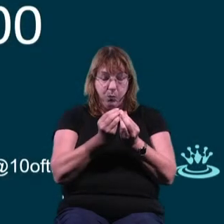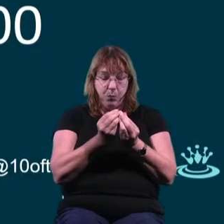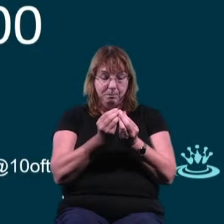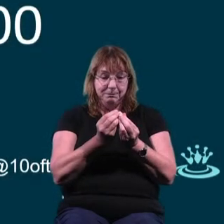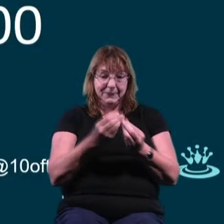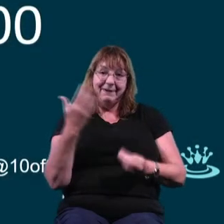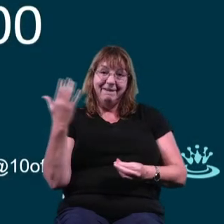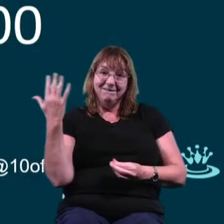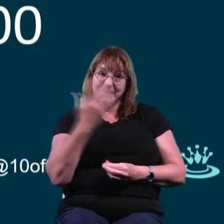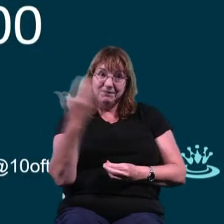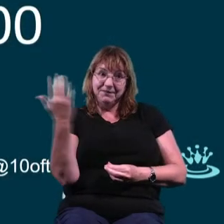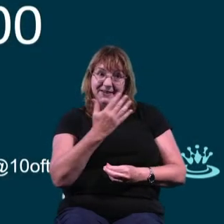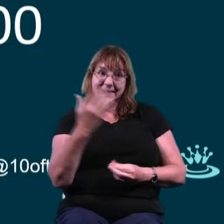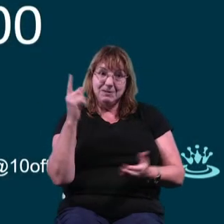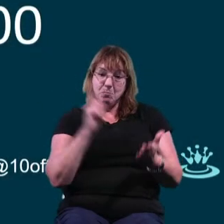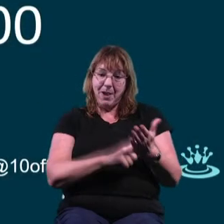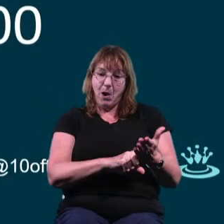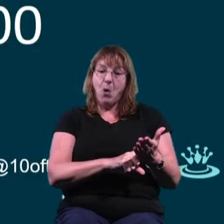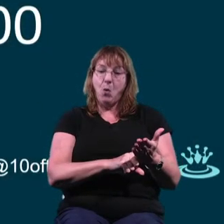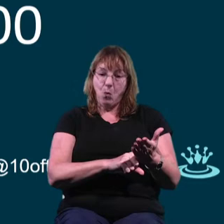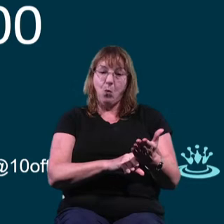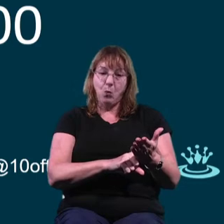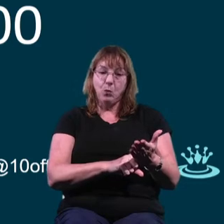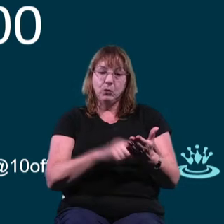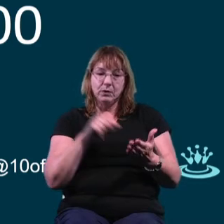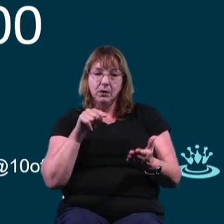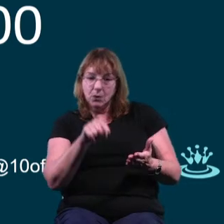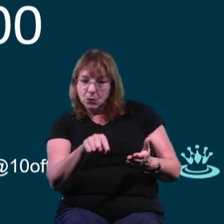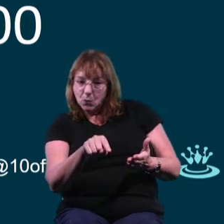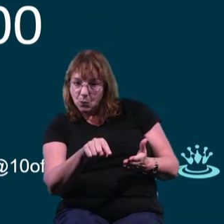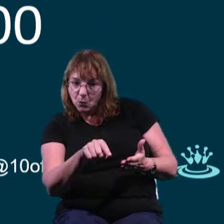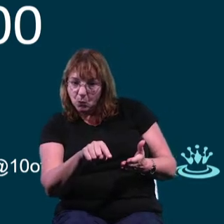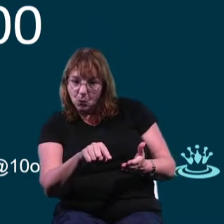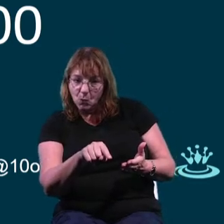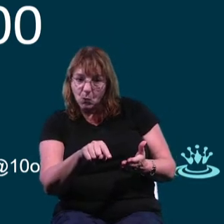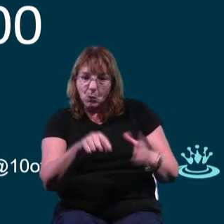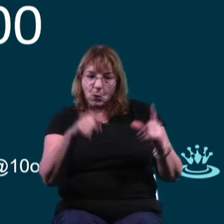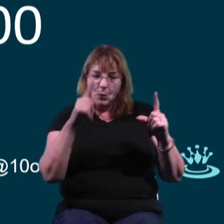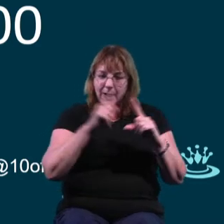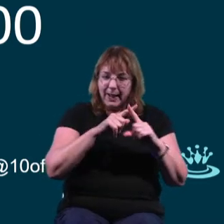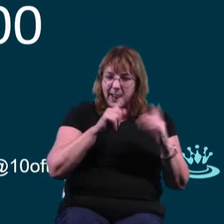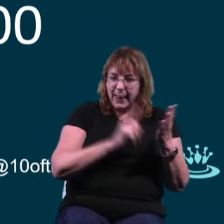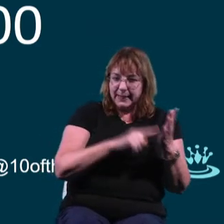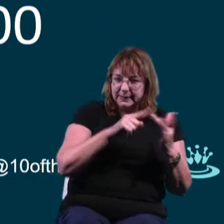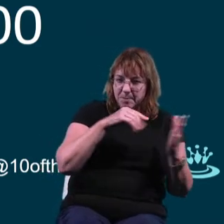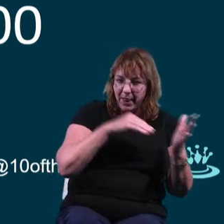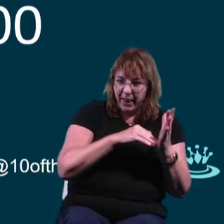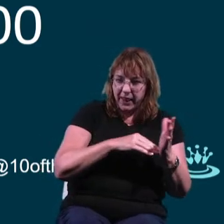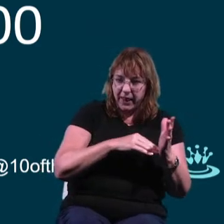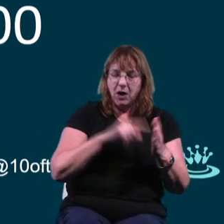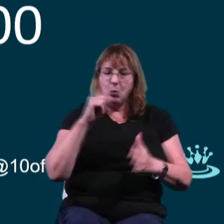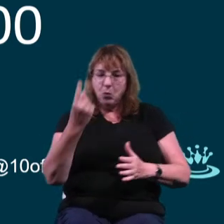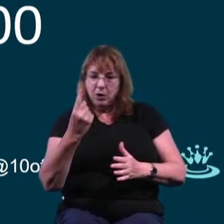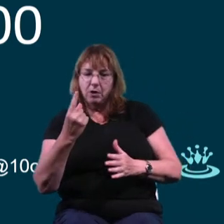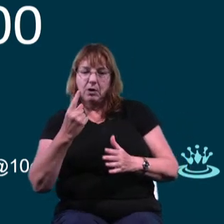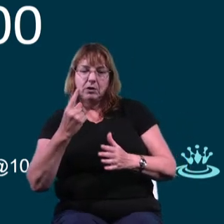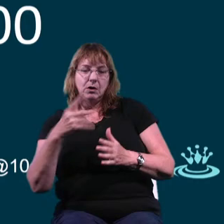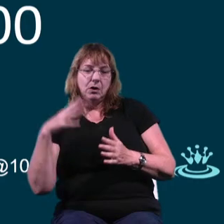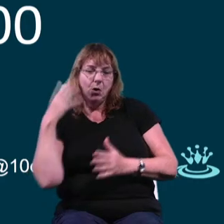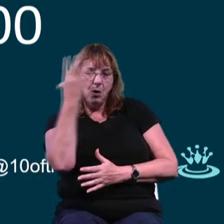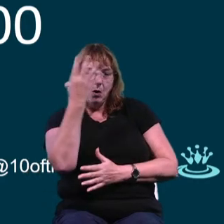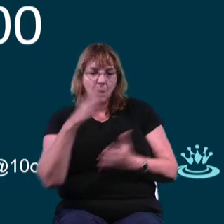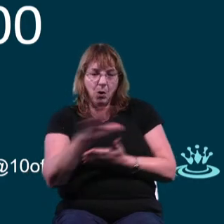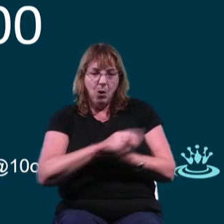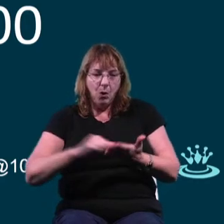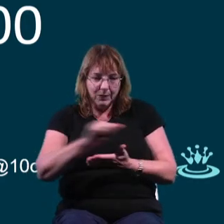So you've got the Undated Devotions that Elizabeth McCoy puts together for Keswick. You've got one on holiness, you've got one on hope, and